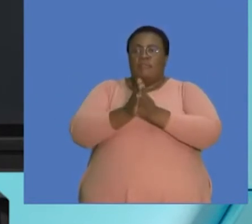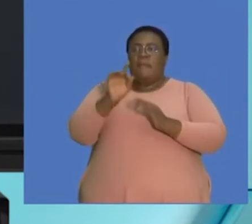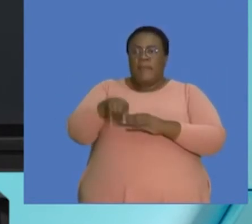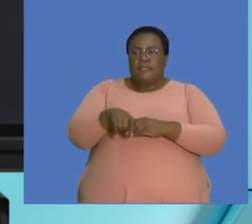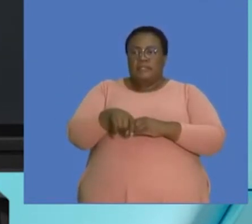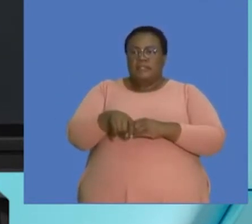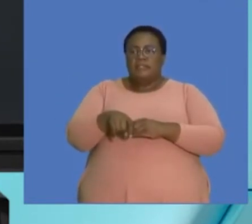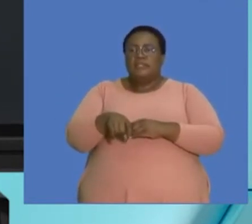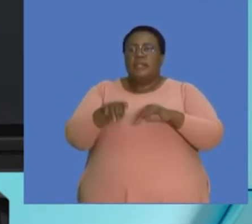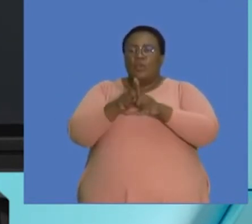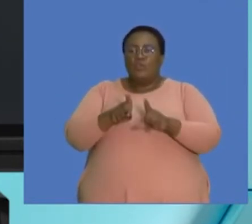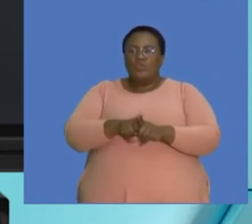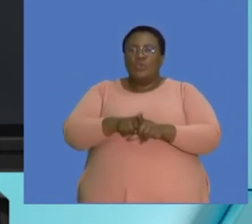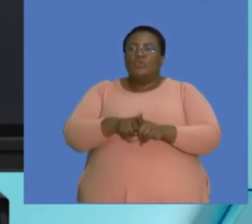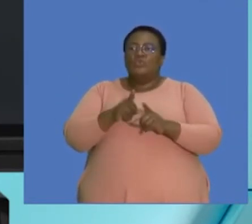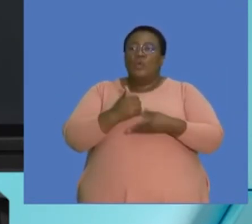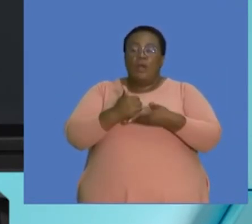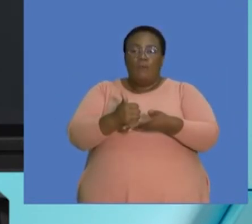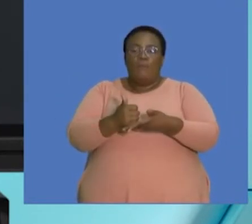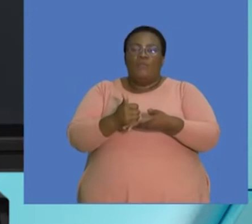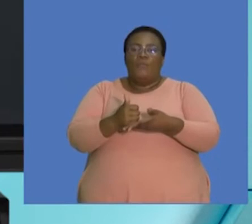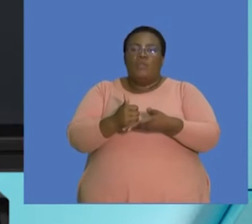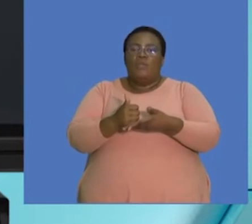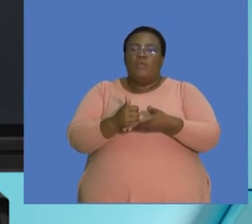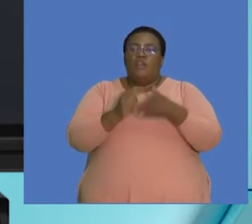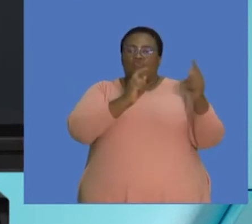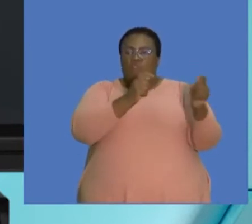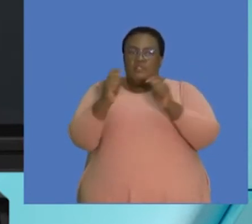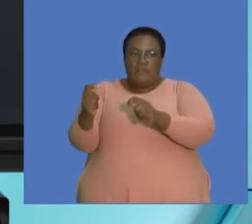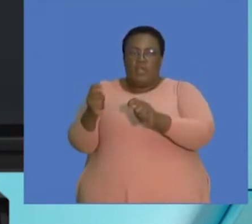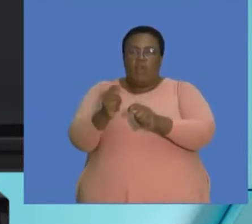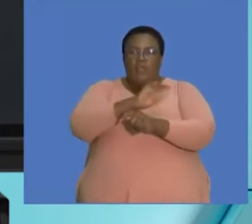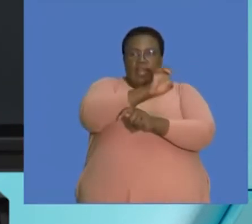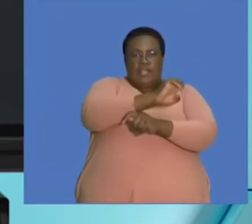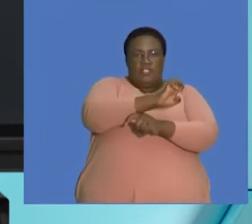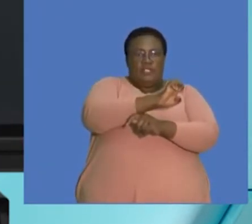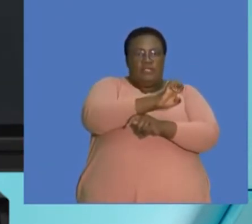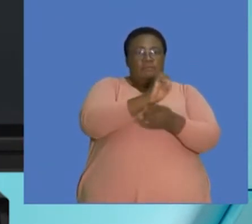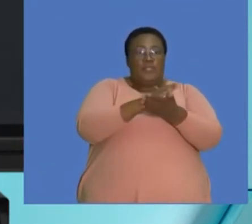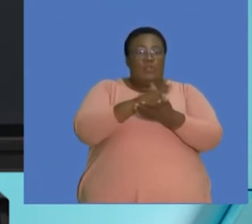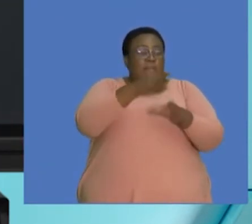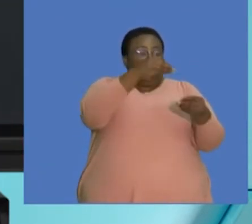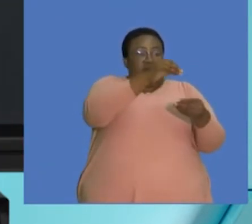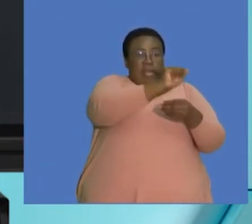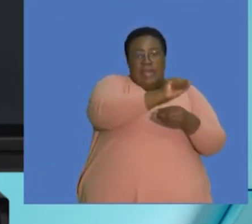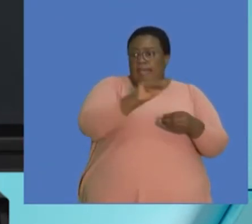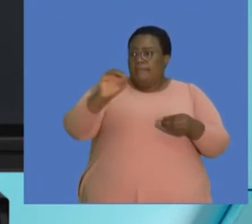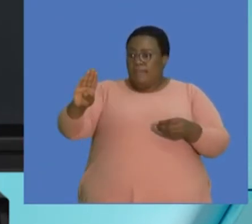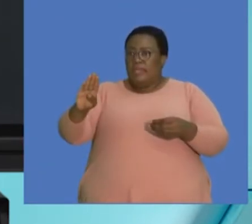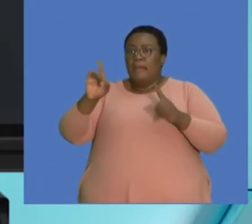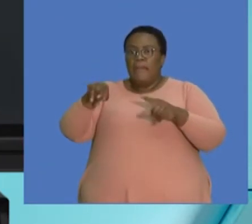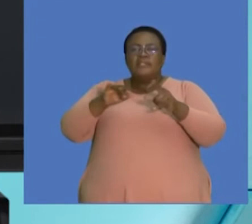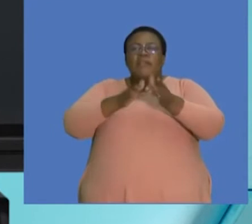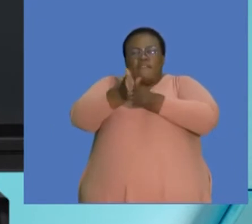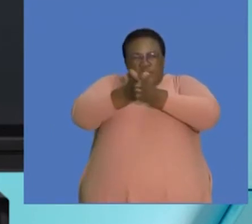to facilitate or to enable the transfer of material of electrons between material A and material B, there